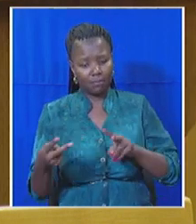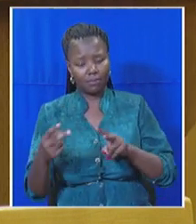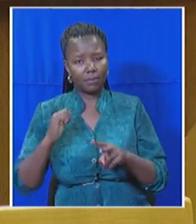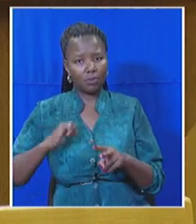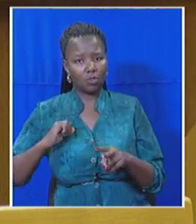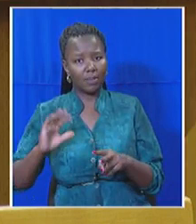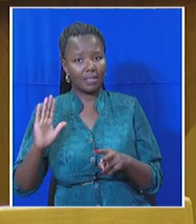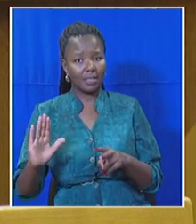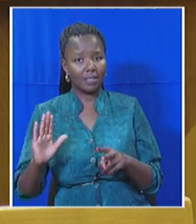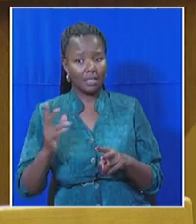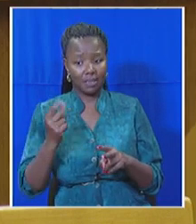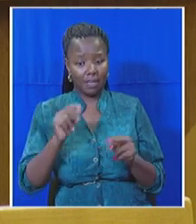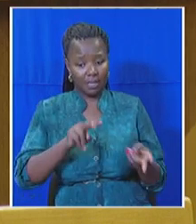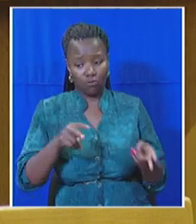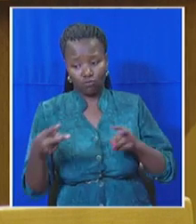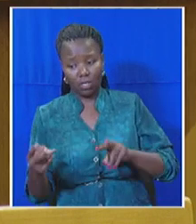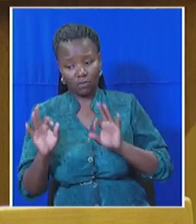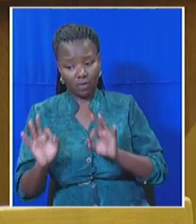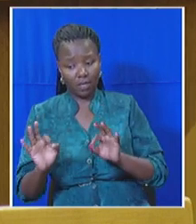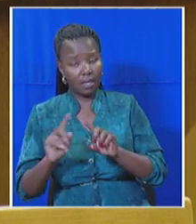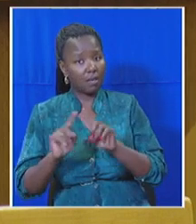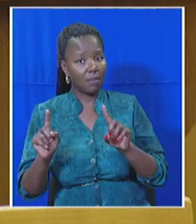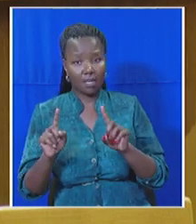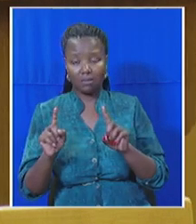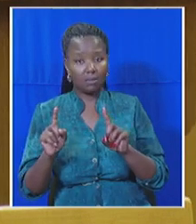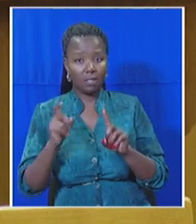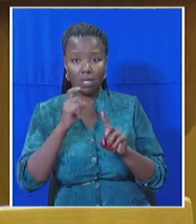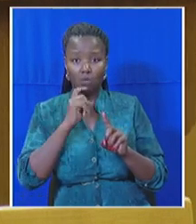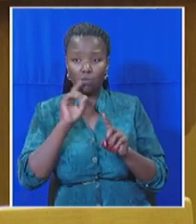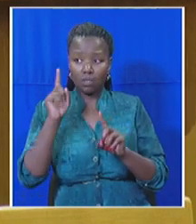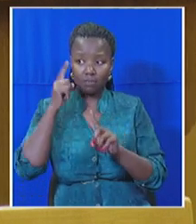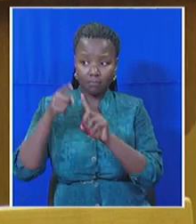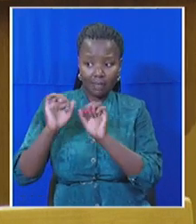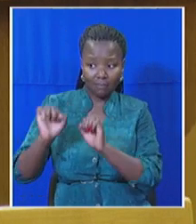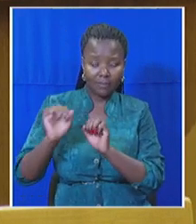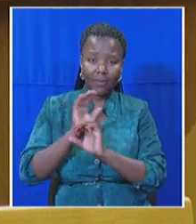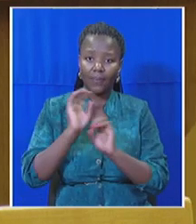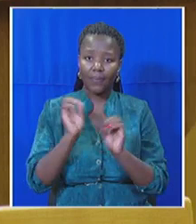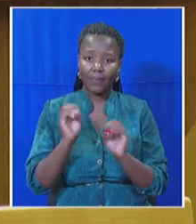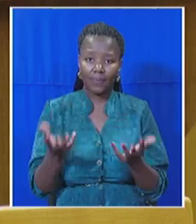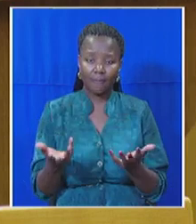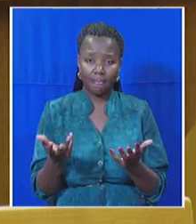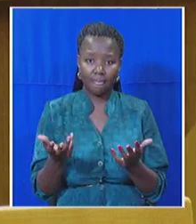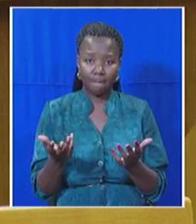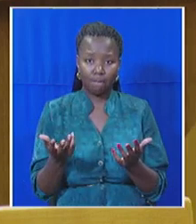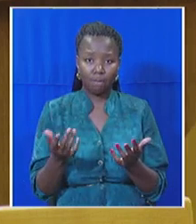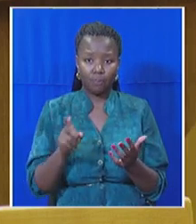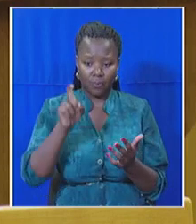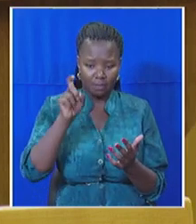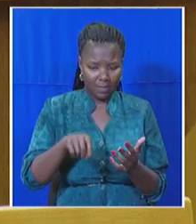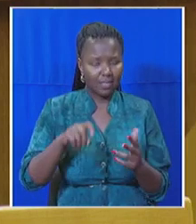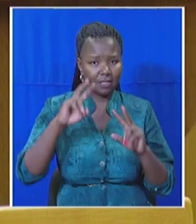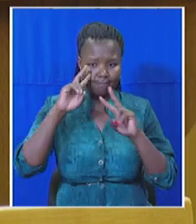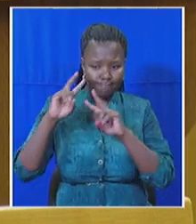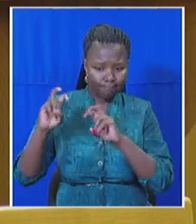These funds are not used for the meant purpose. This should be investigated and culprits